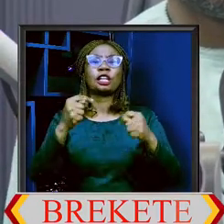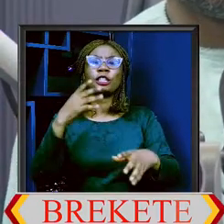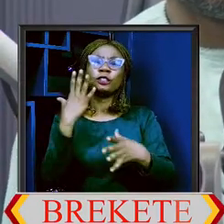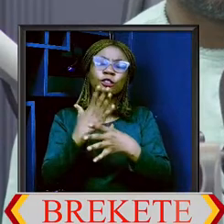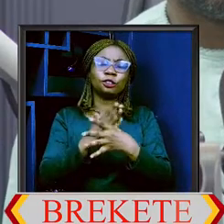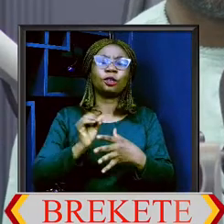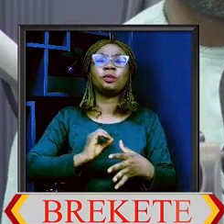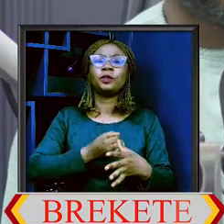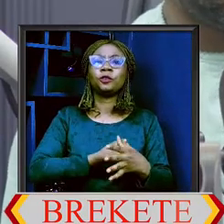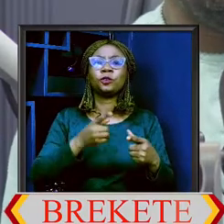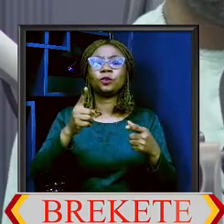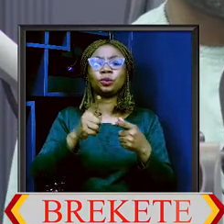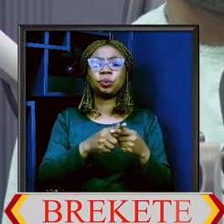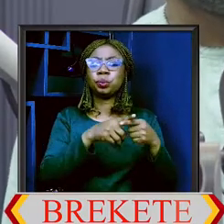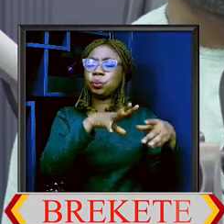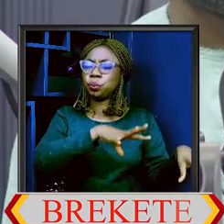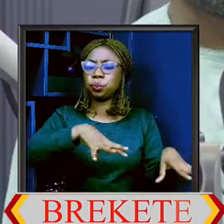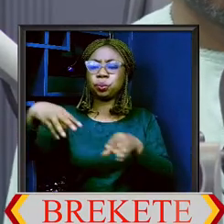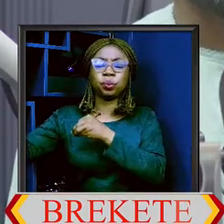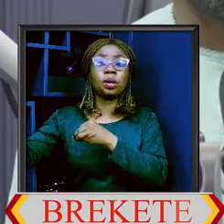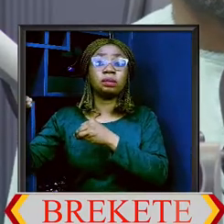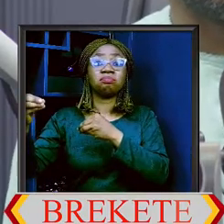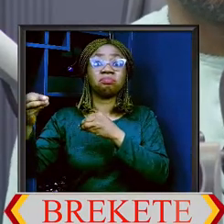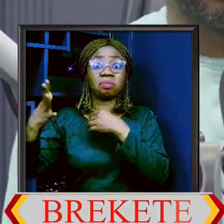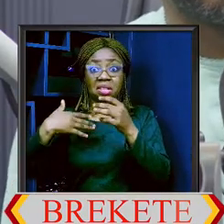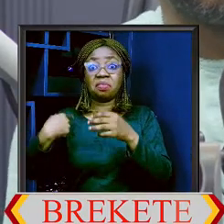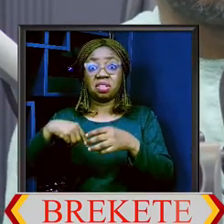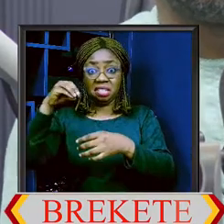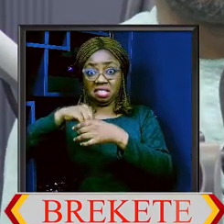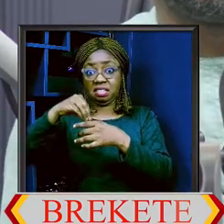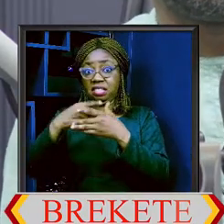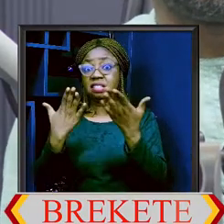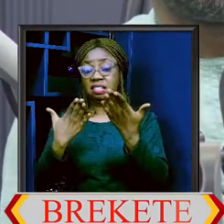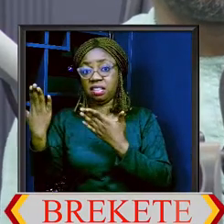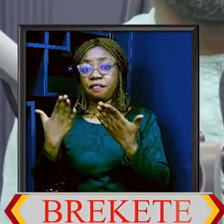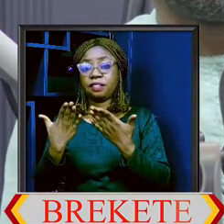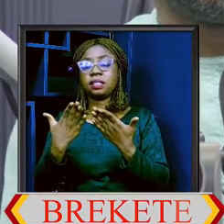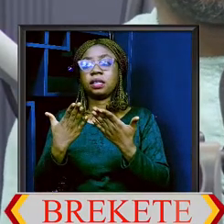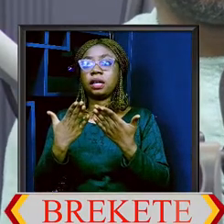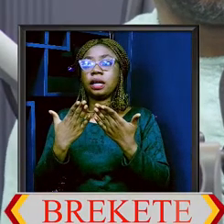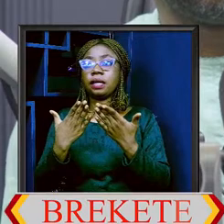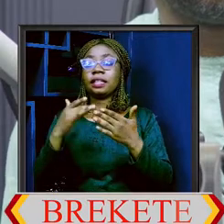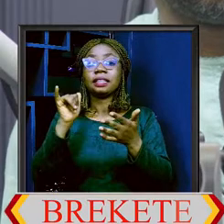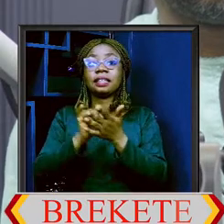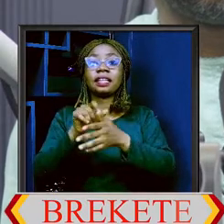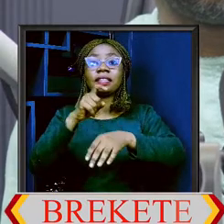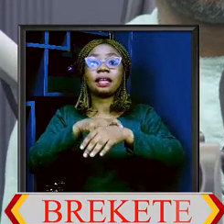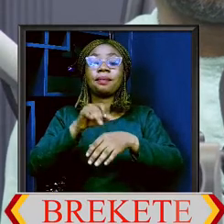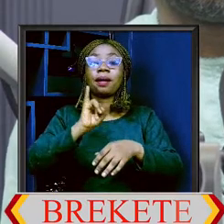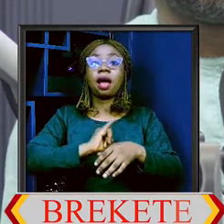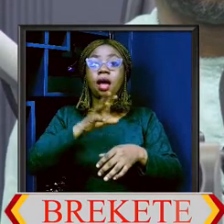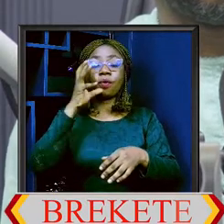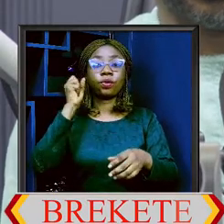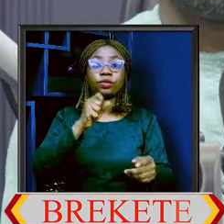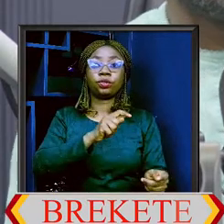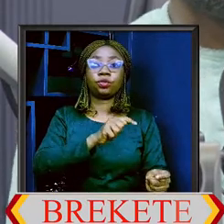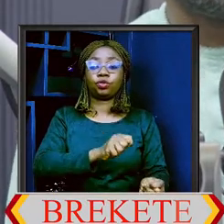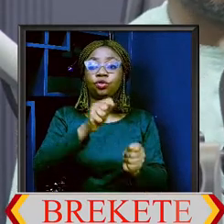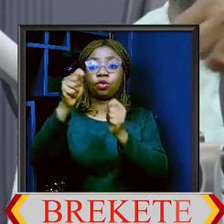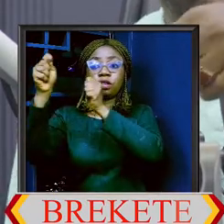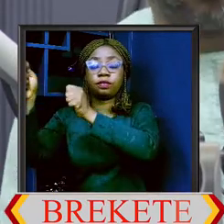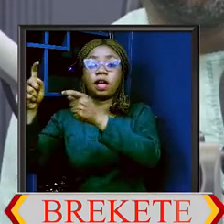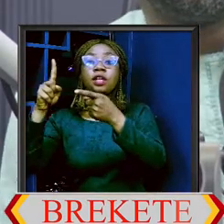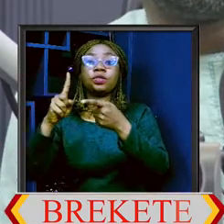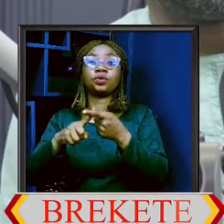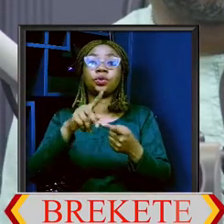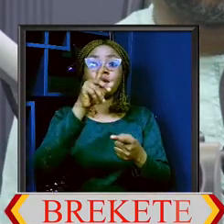when we were still in the service Chas you out of the place yes sir that time I was transferred to taba State command and your